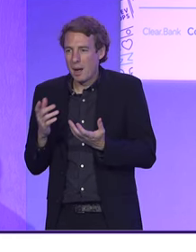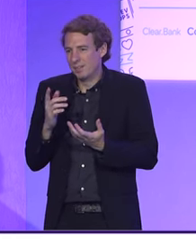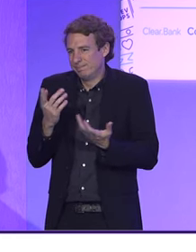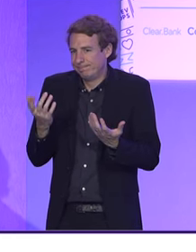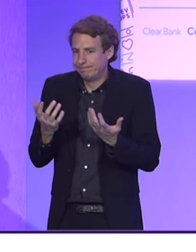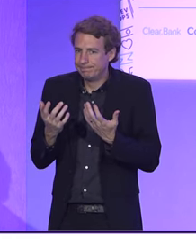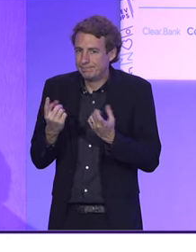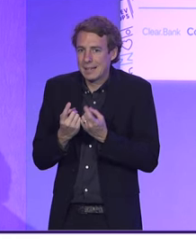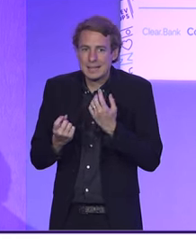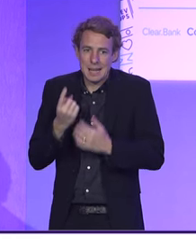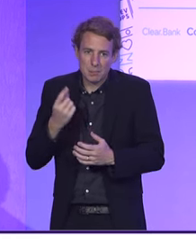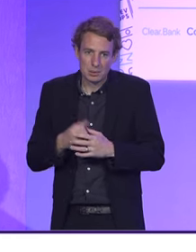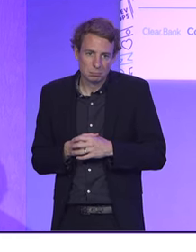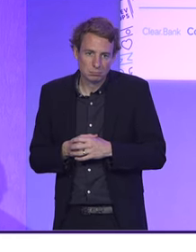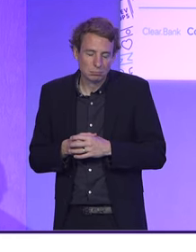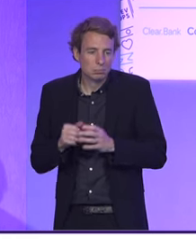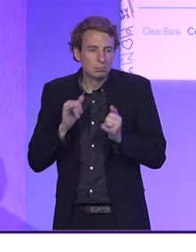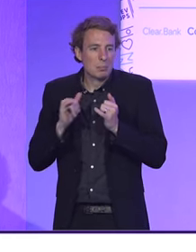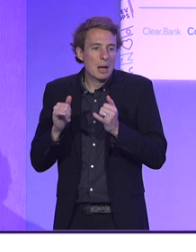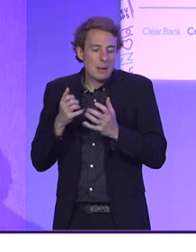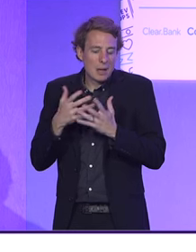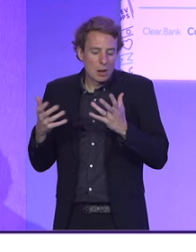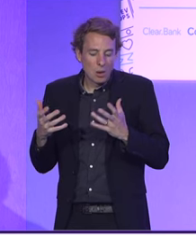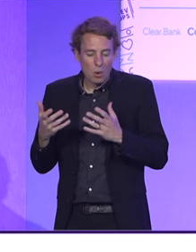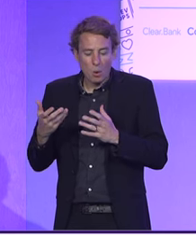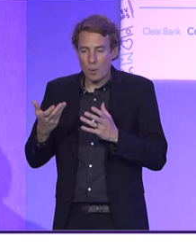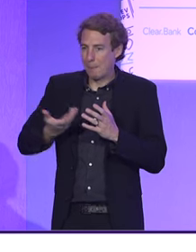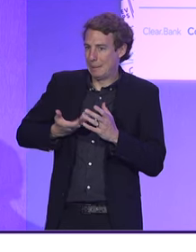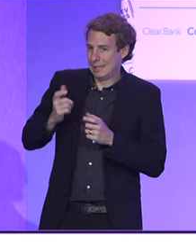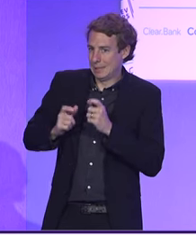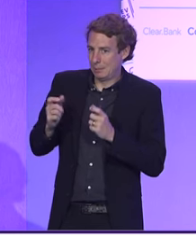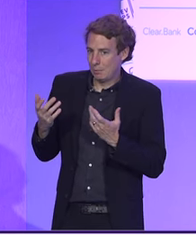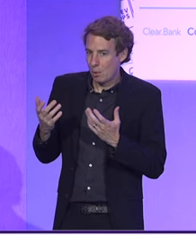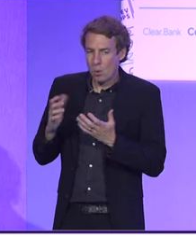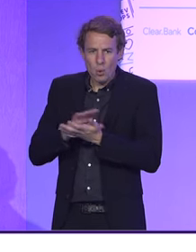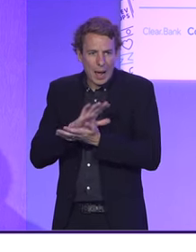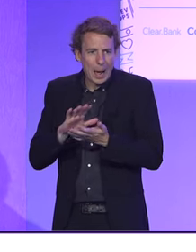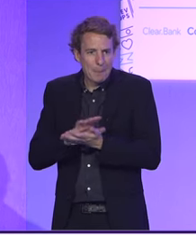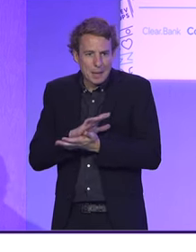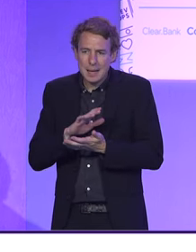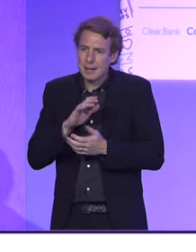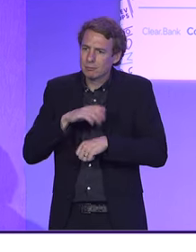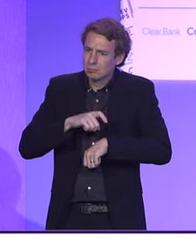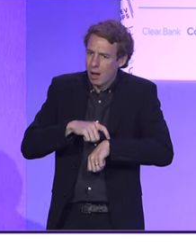Maybe, you have a lot of, the business people is very happy with your time, but,